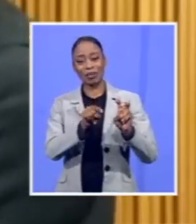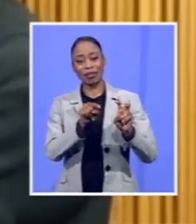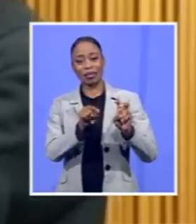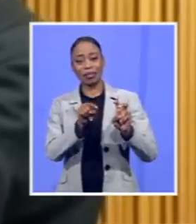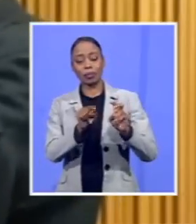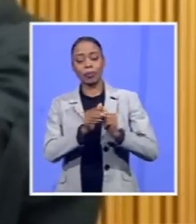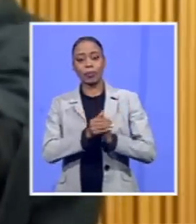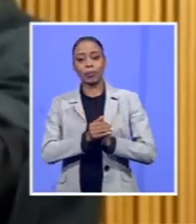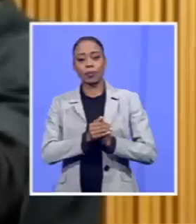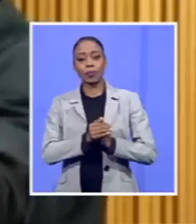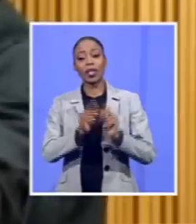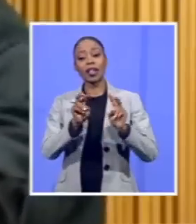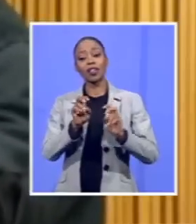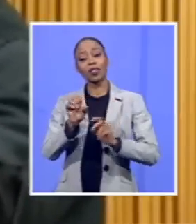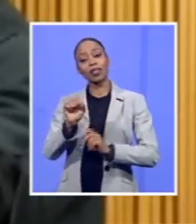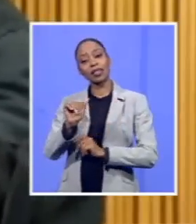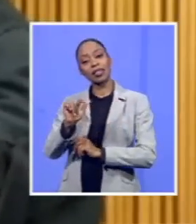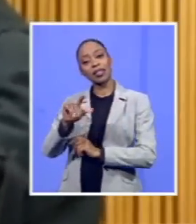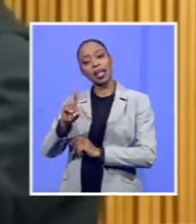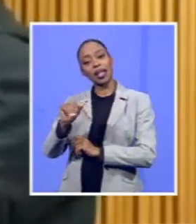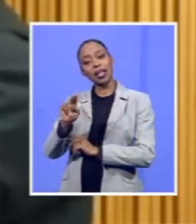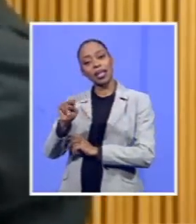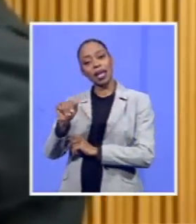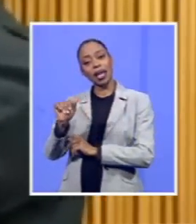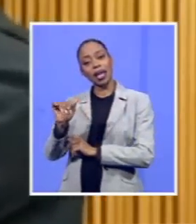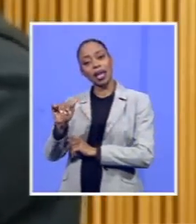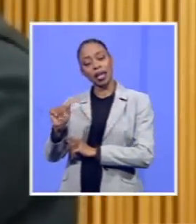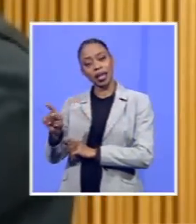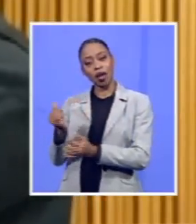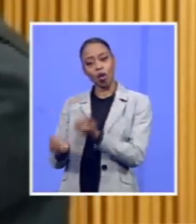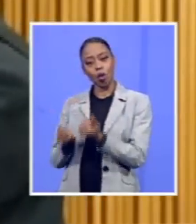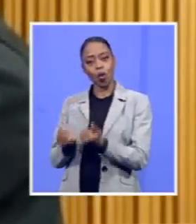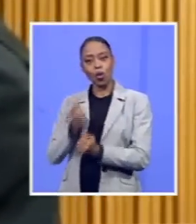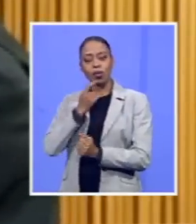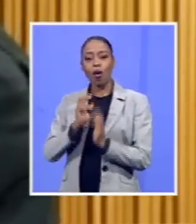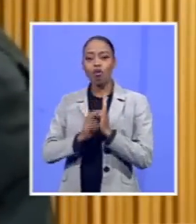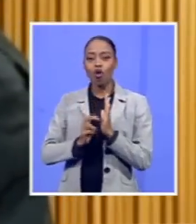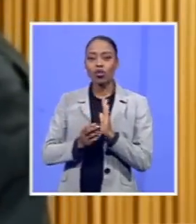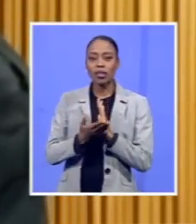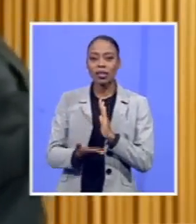issue in the Saldanha J Court was whether the rules were